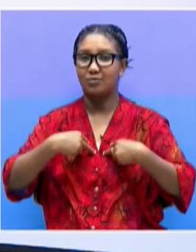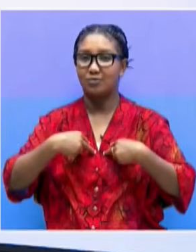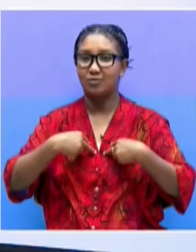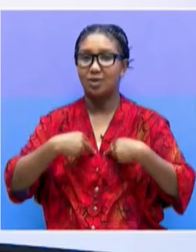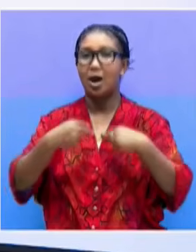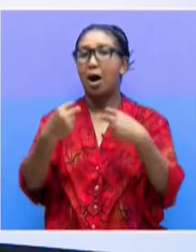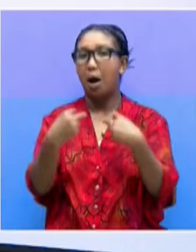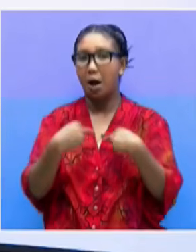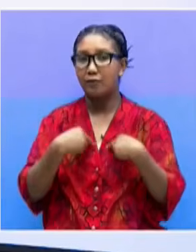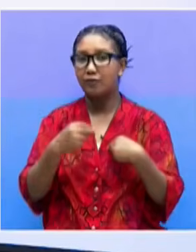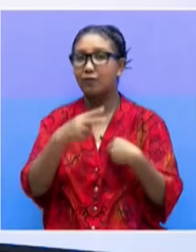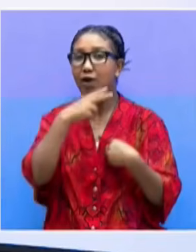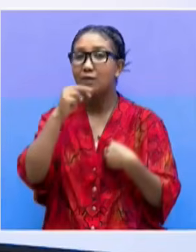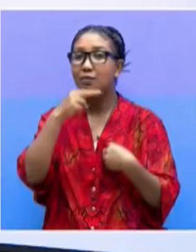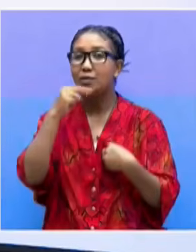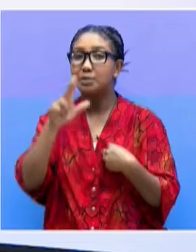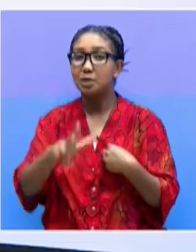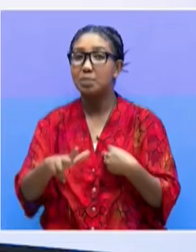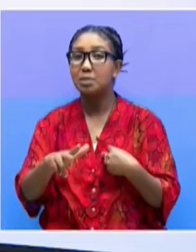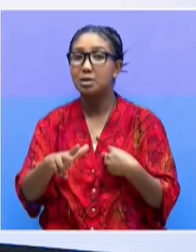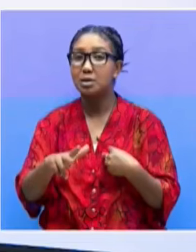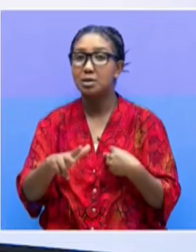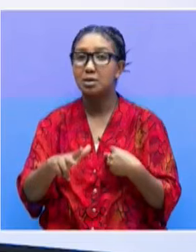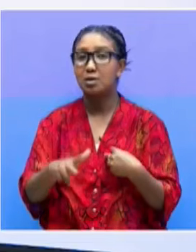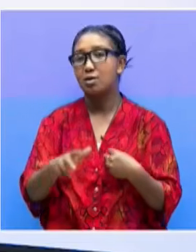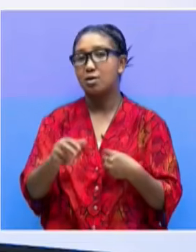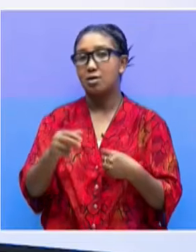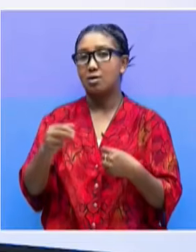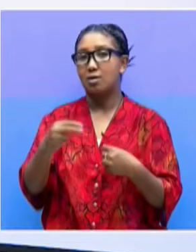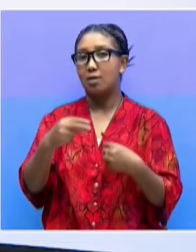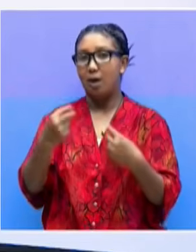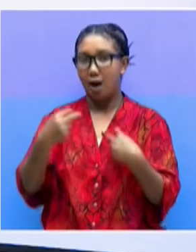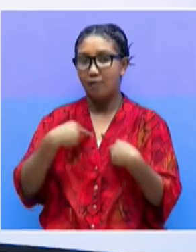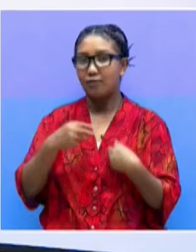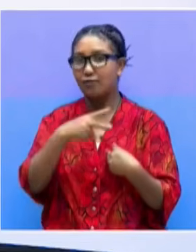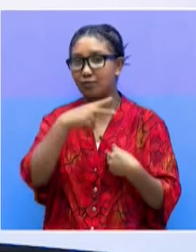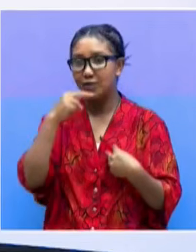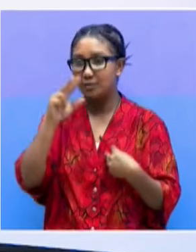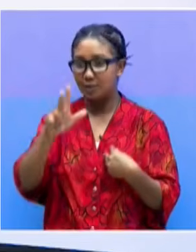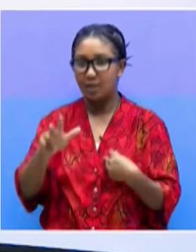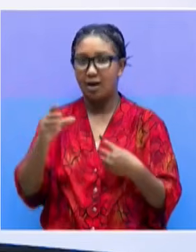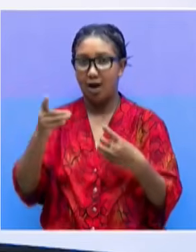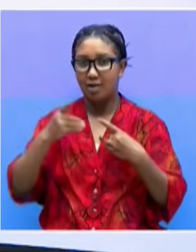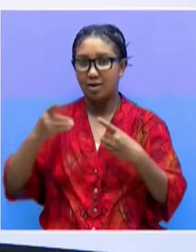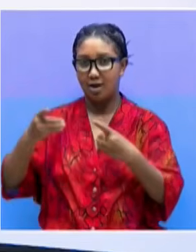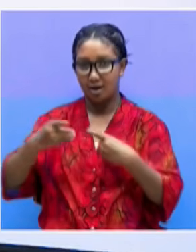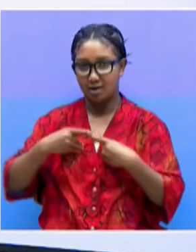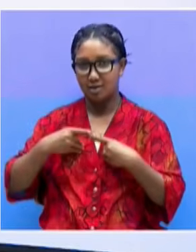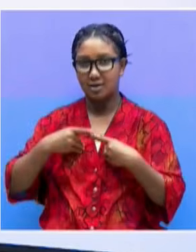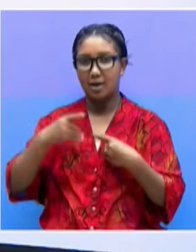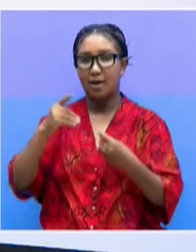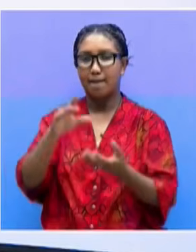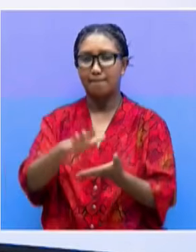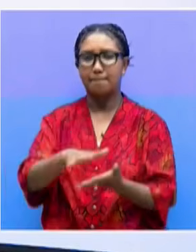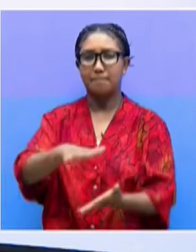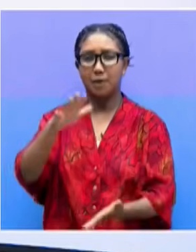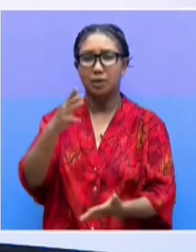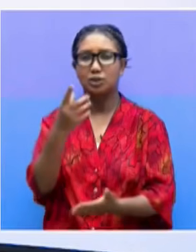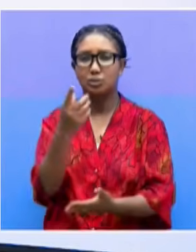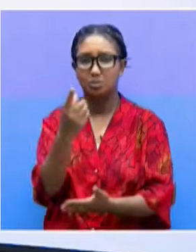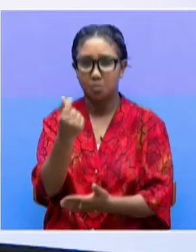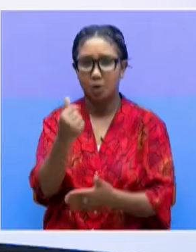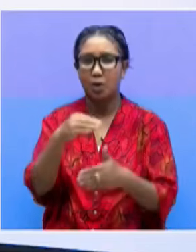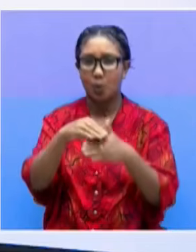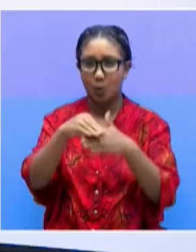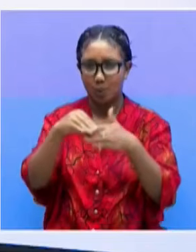own something, to possess something, okay? So, if she had had much money, all